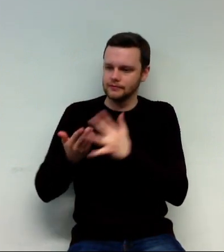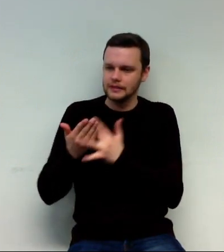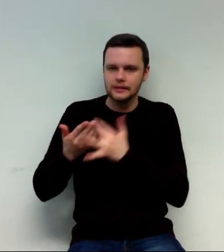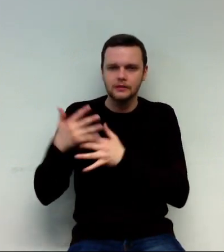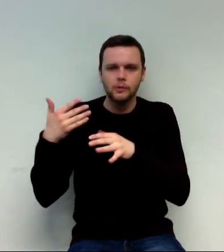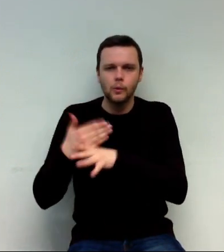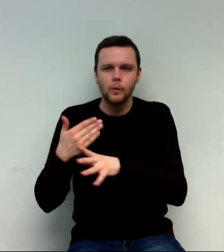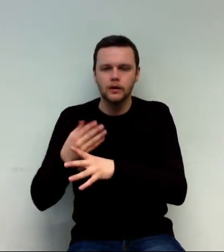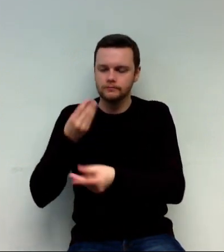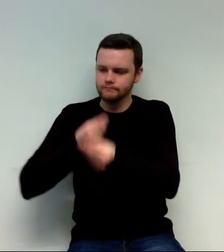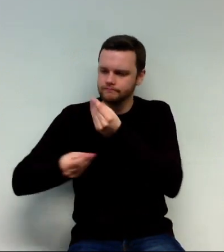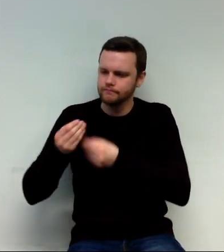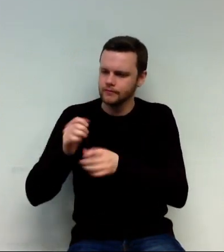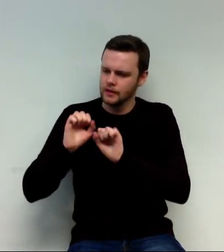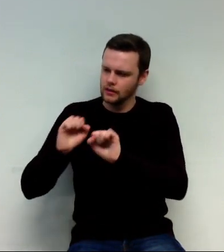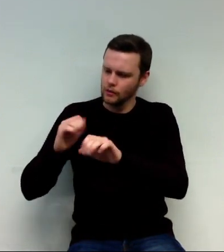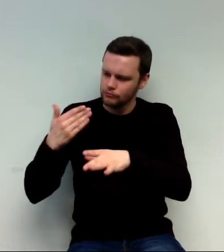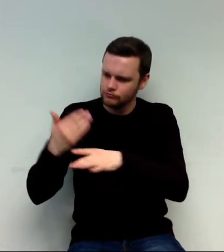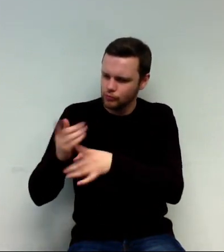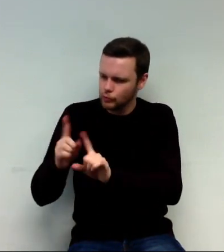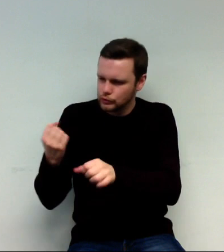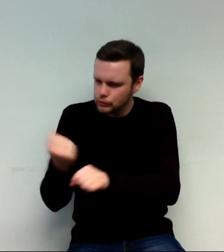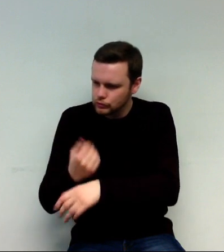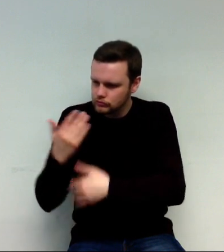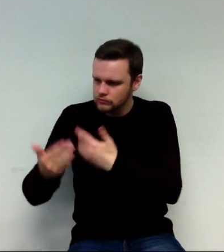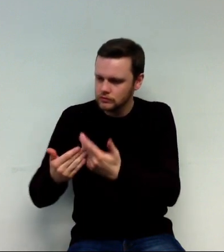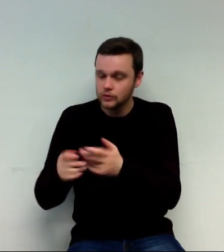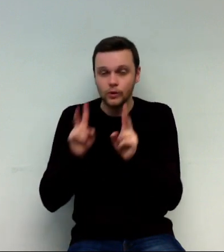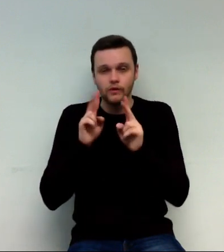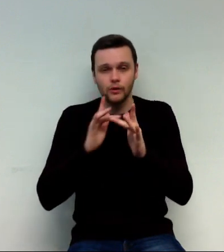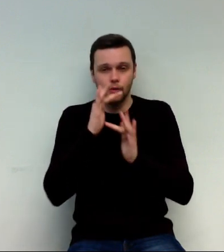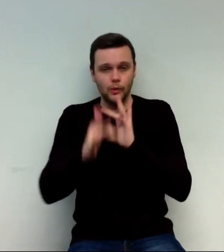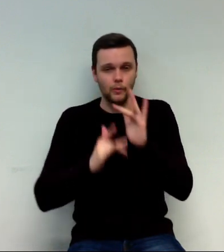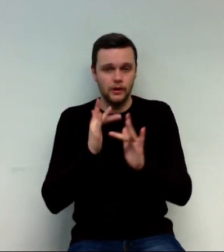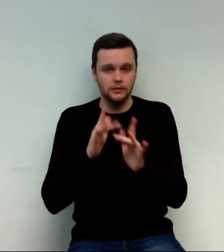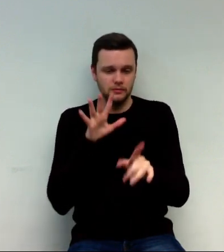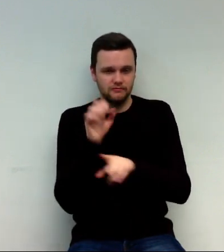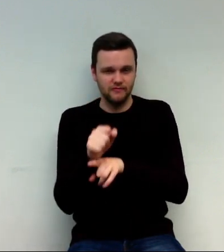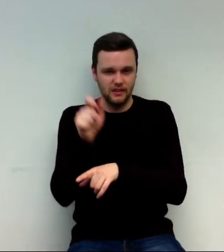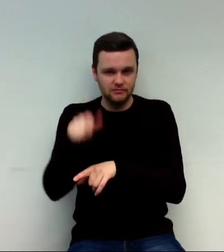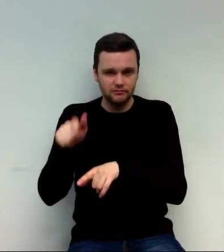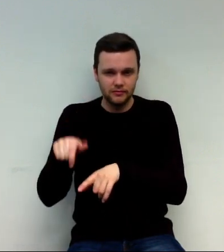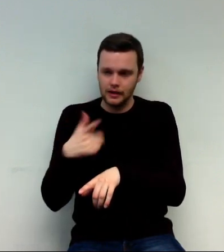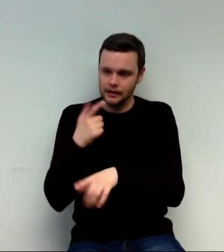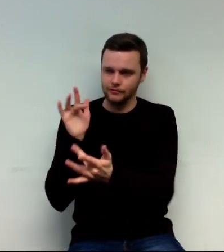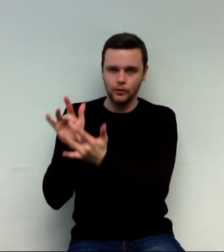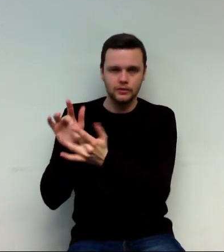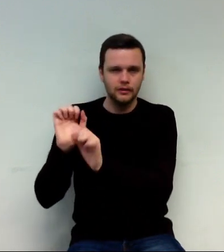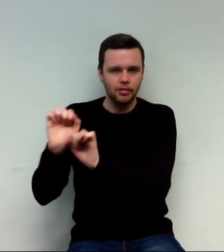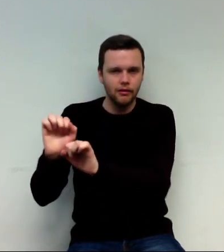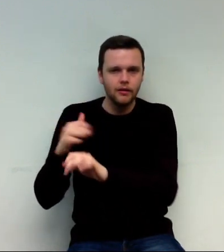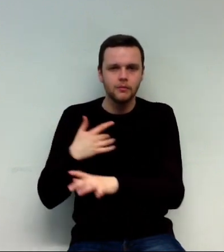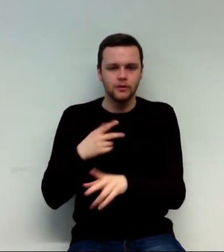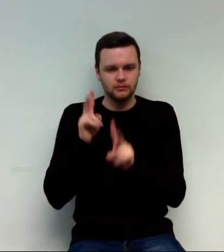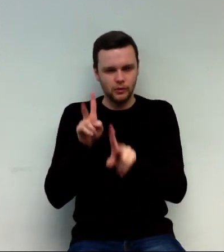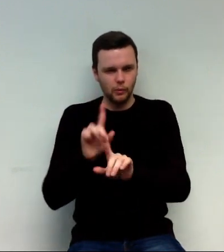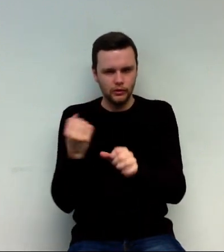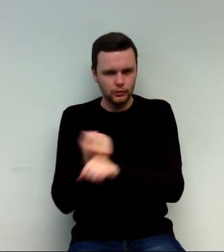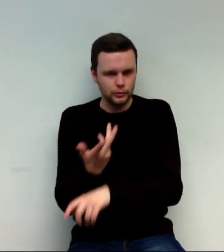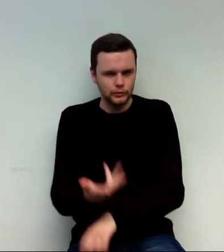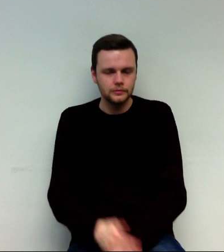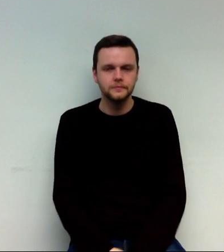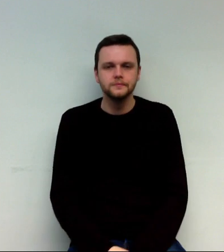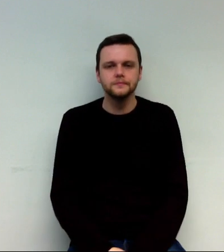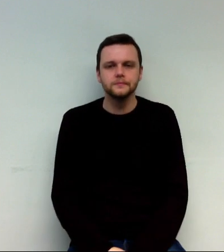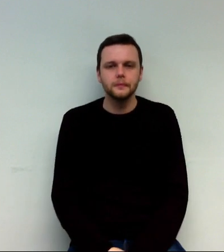did it in their own words. So if you have a look at that part of the website, it will also give you an idea of people that you might want to contact, or just take a look at what they're doing. Because you'll be able